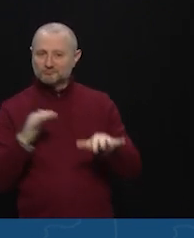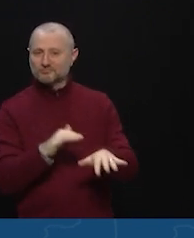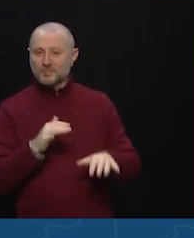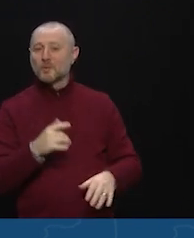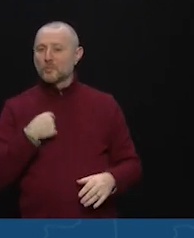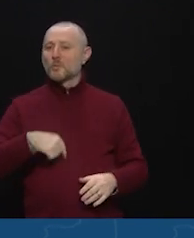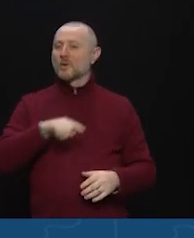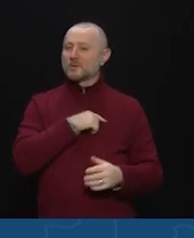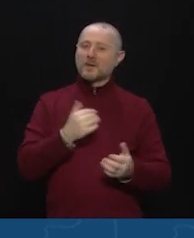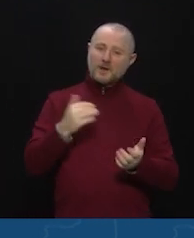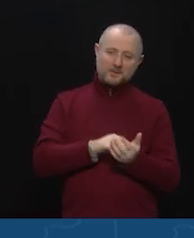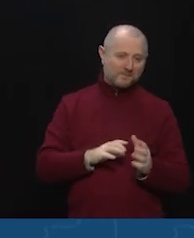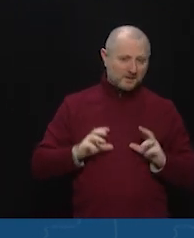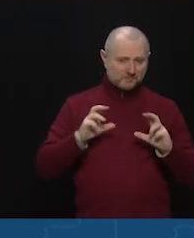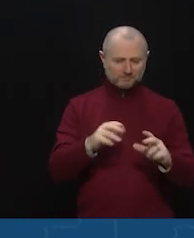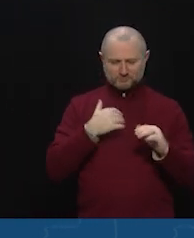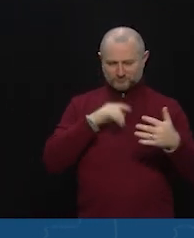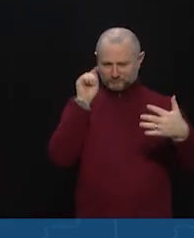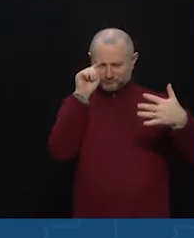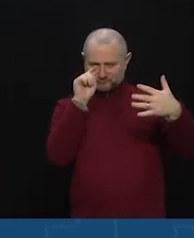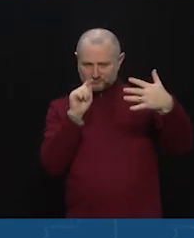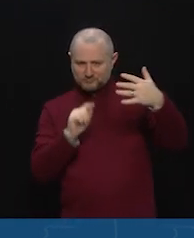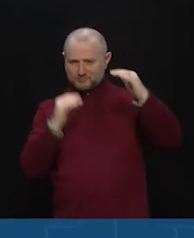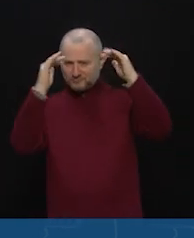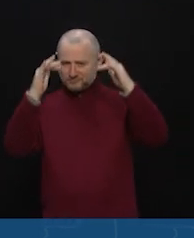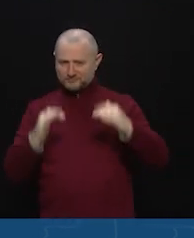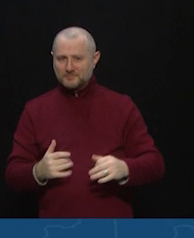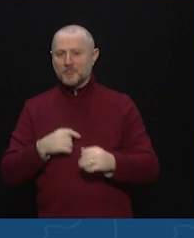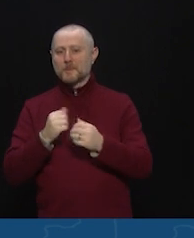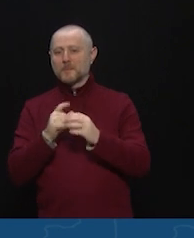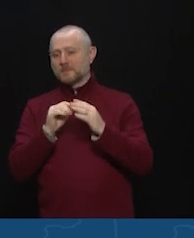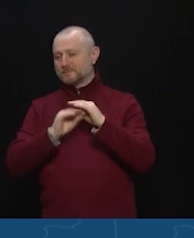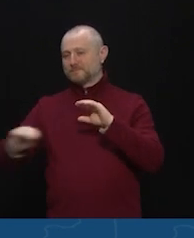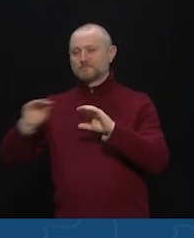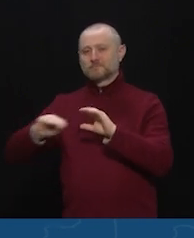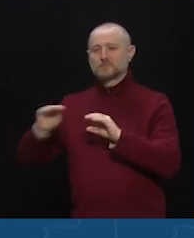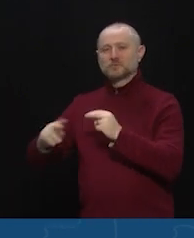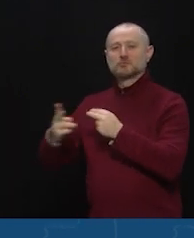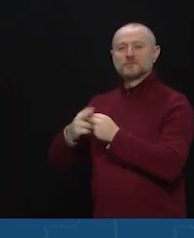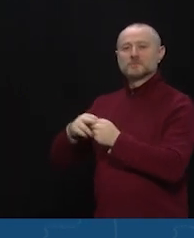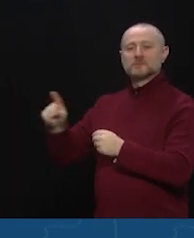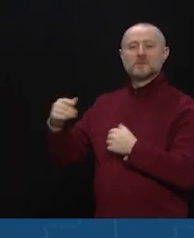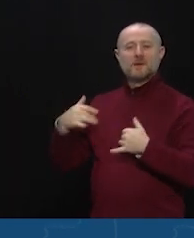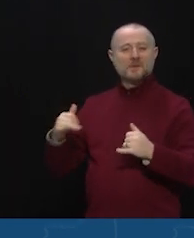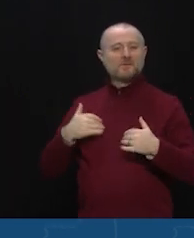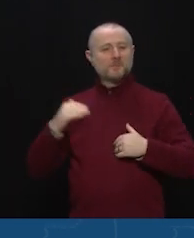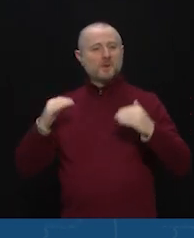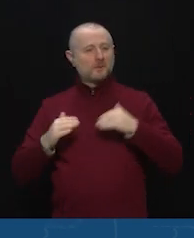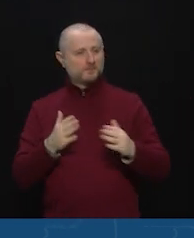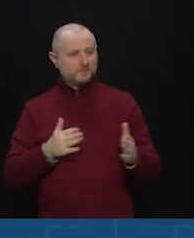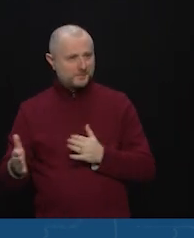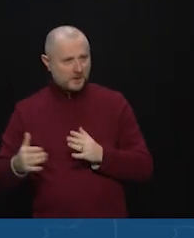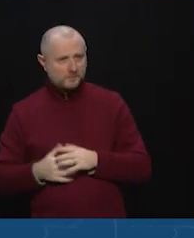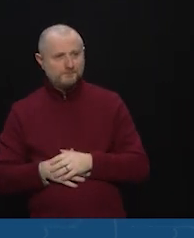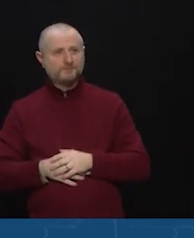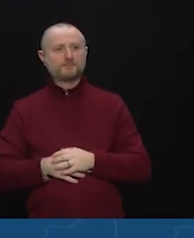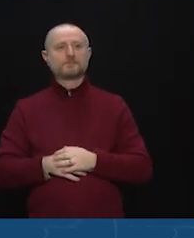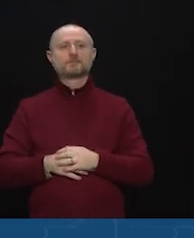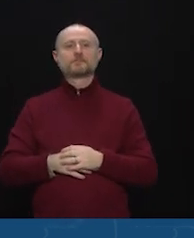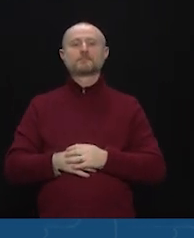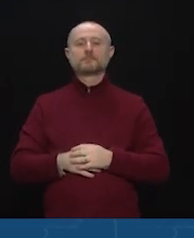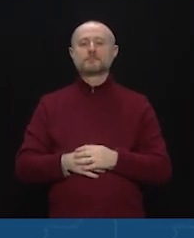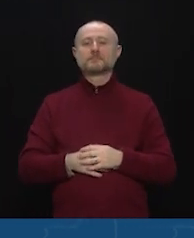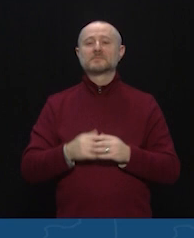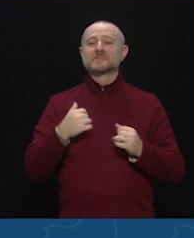investments, at the same time, we're still making the deposits to reserves, and we still have a balanced plan. The spending